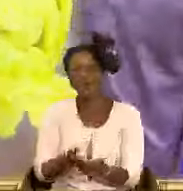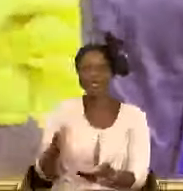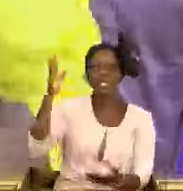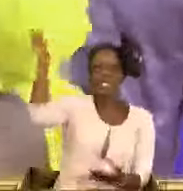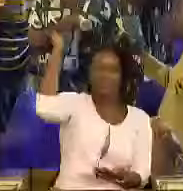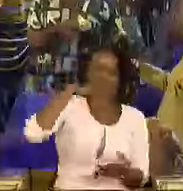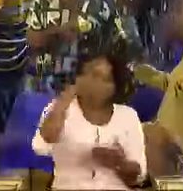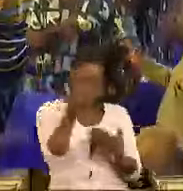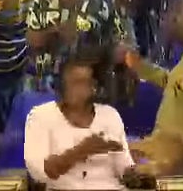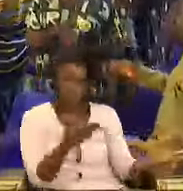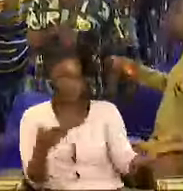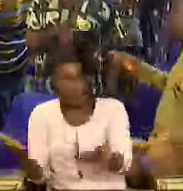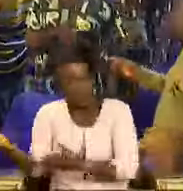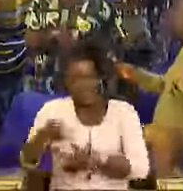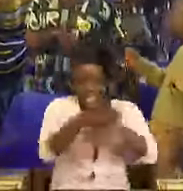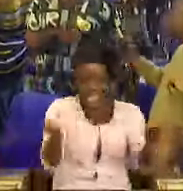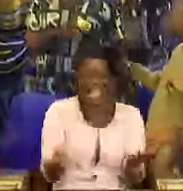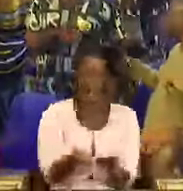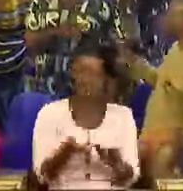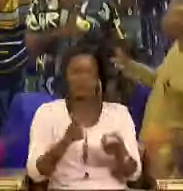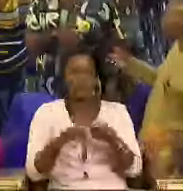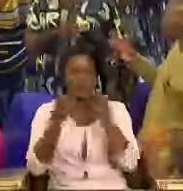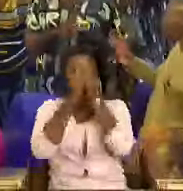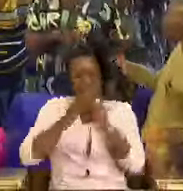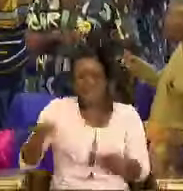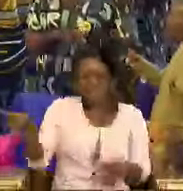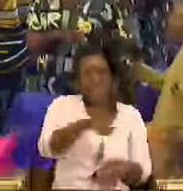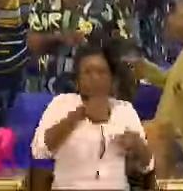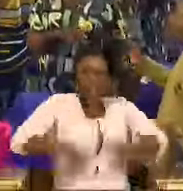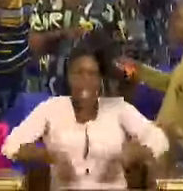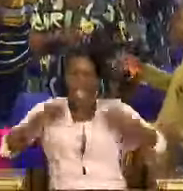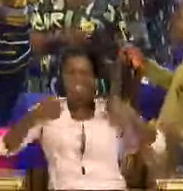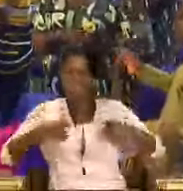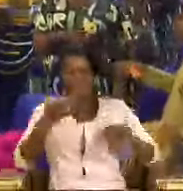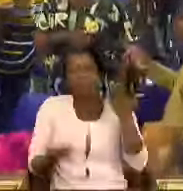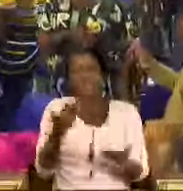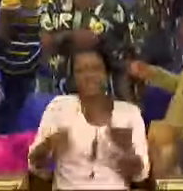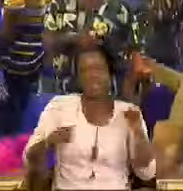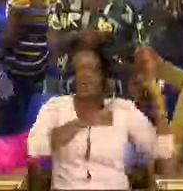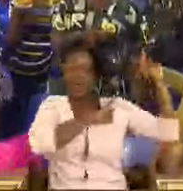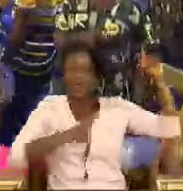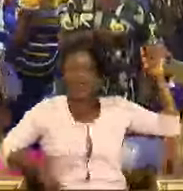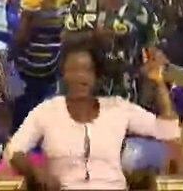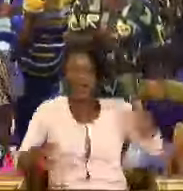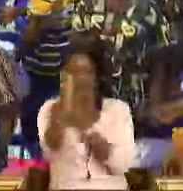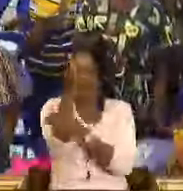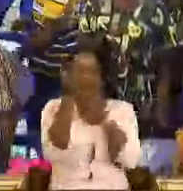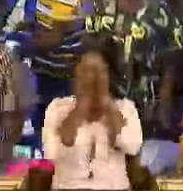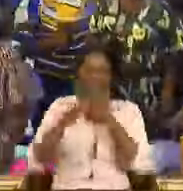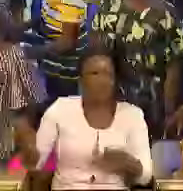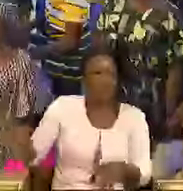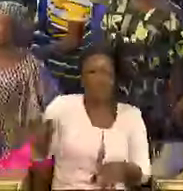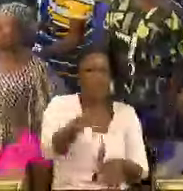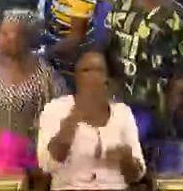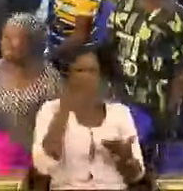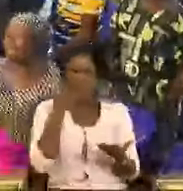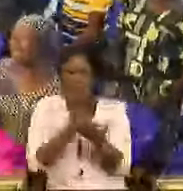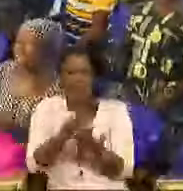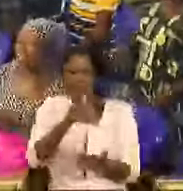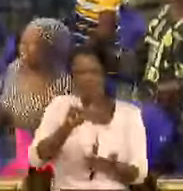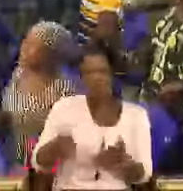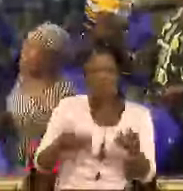good it brought you there to bless your life and a bless you oh real